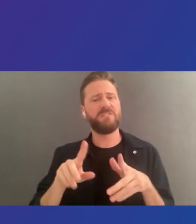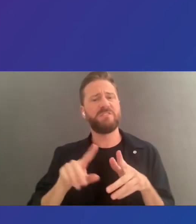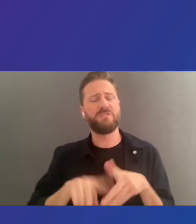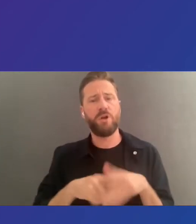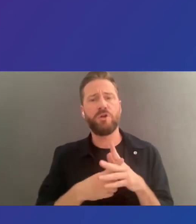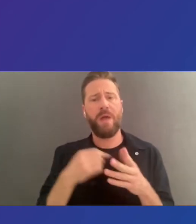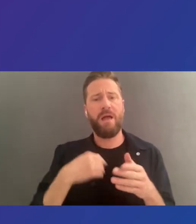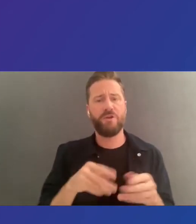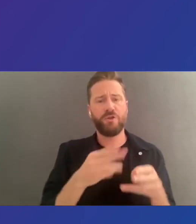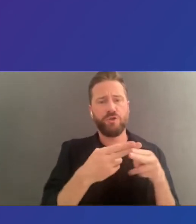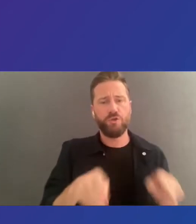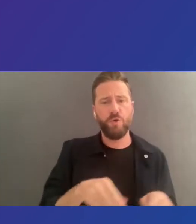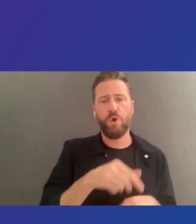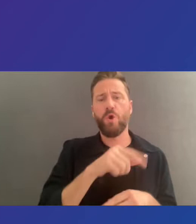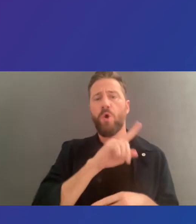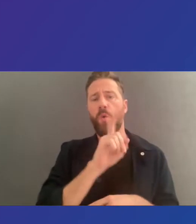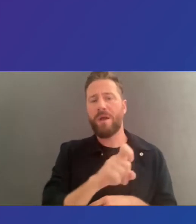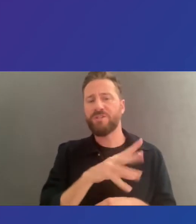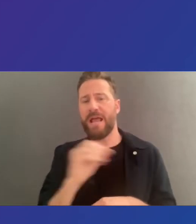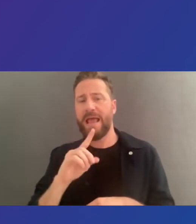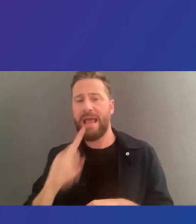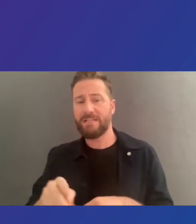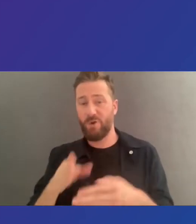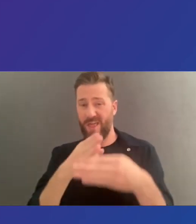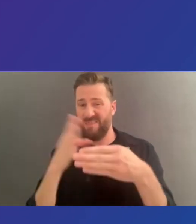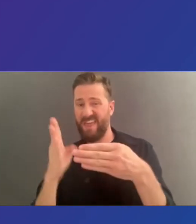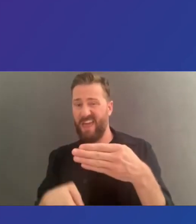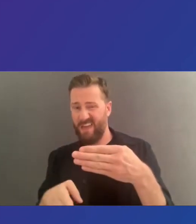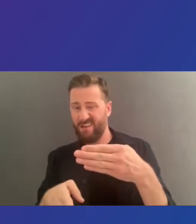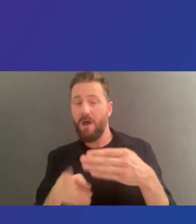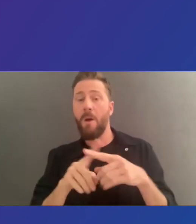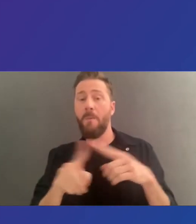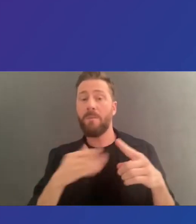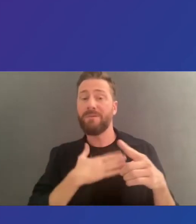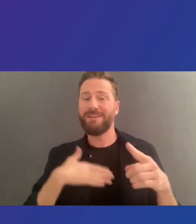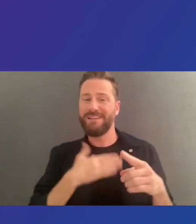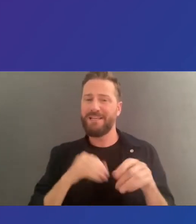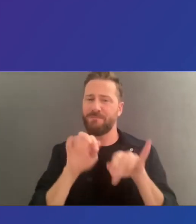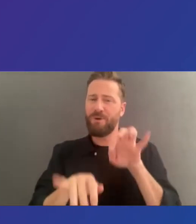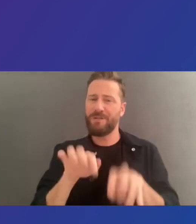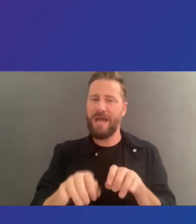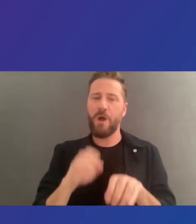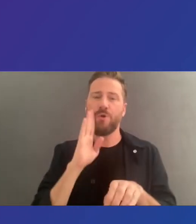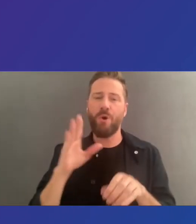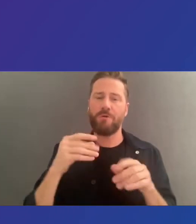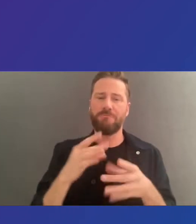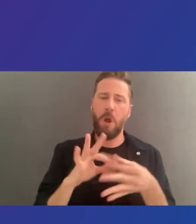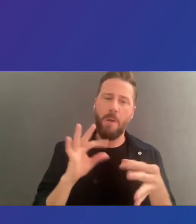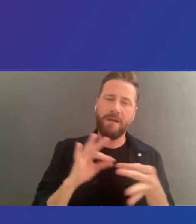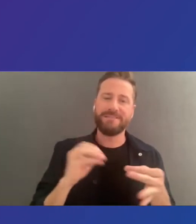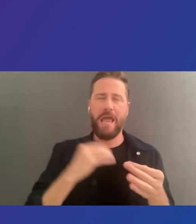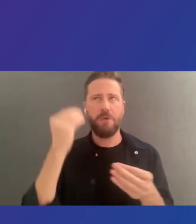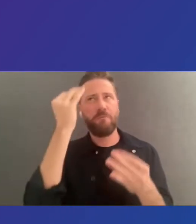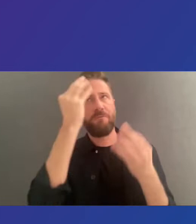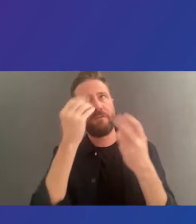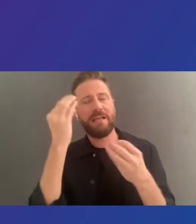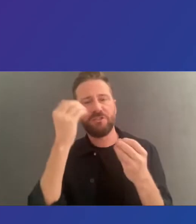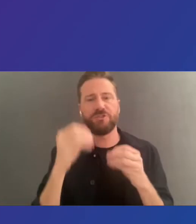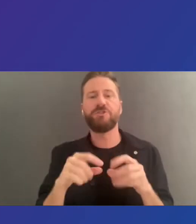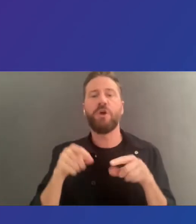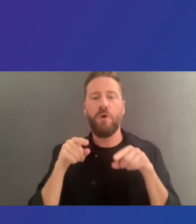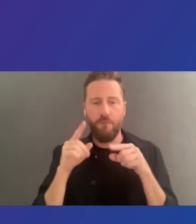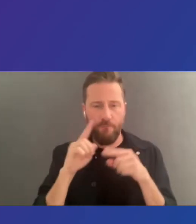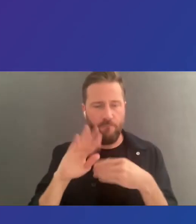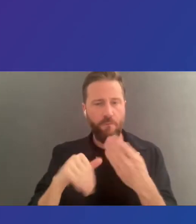the end of the session. However, please feel free to post your comments and reflections in the chat for the community's benefit throughout the